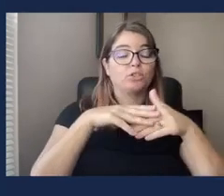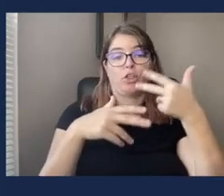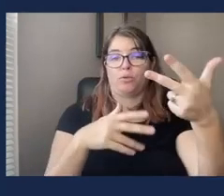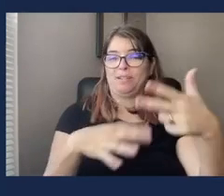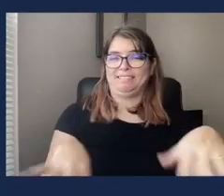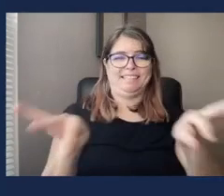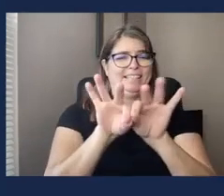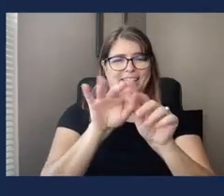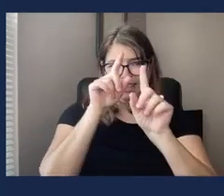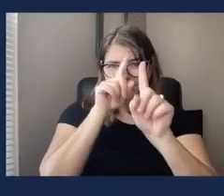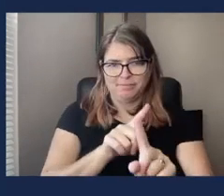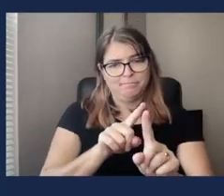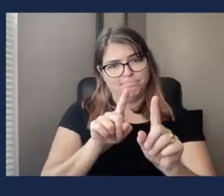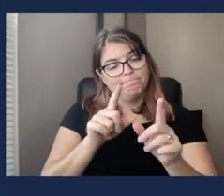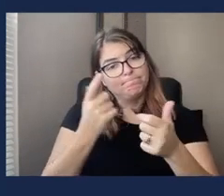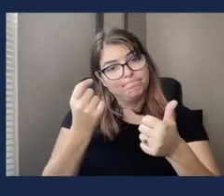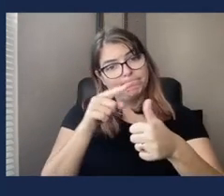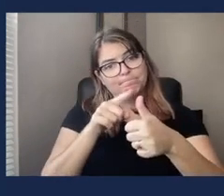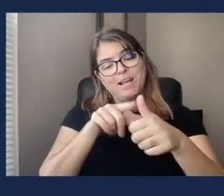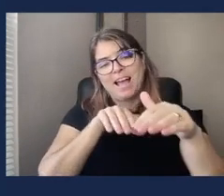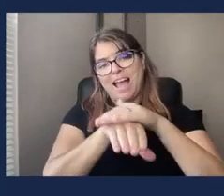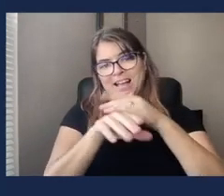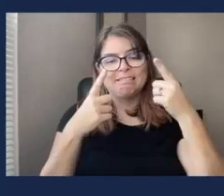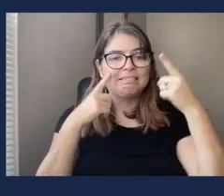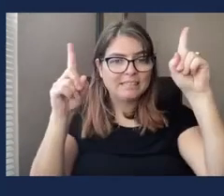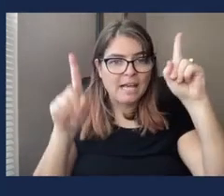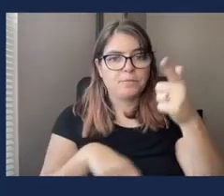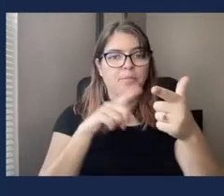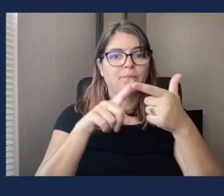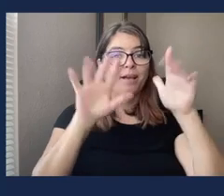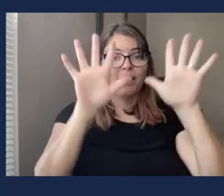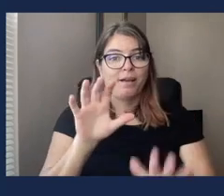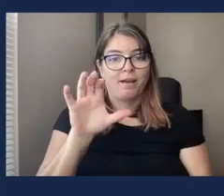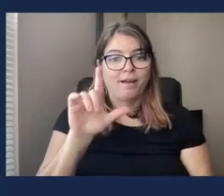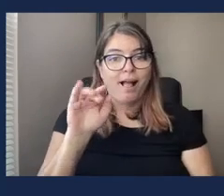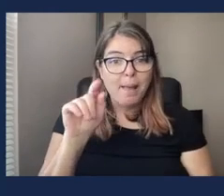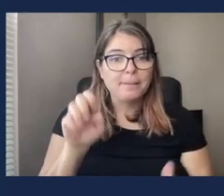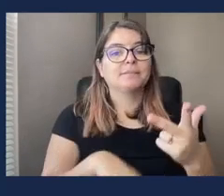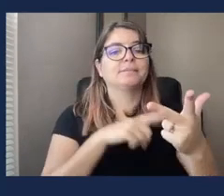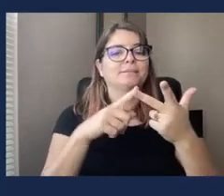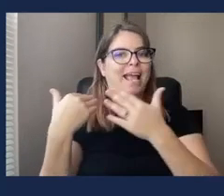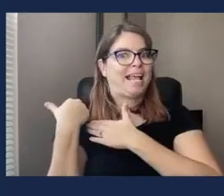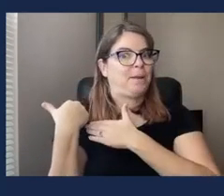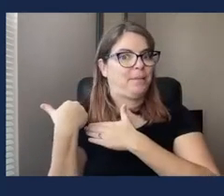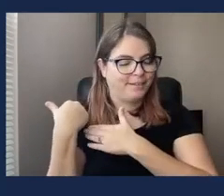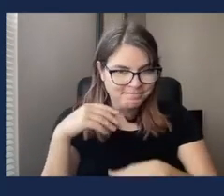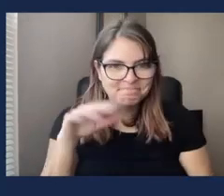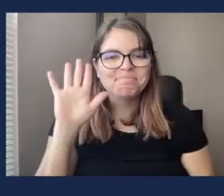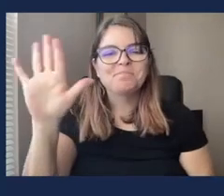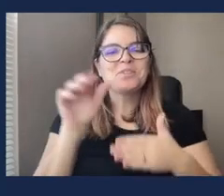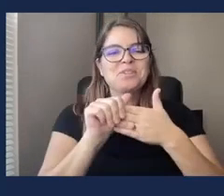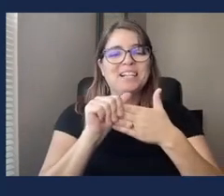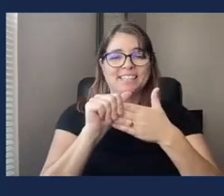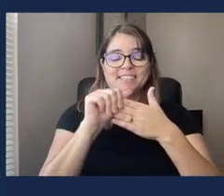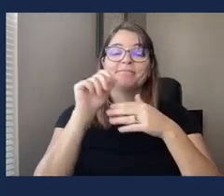tenets: access and success, climate, and accountability. Her leadership extends to 8 campus